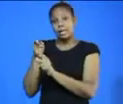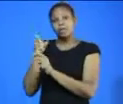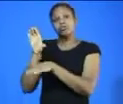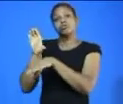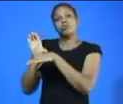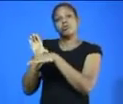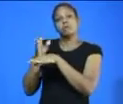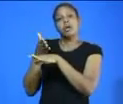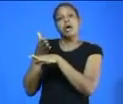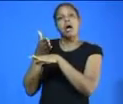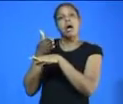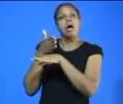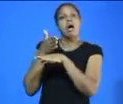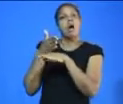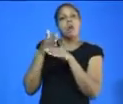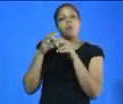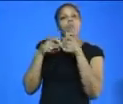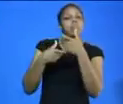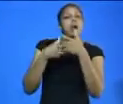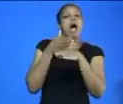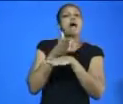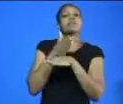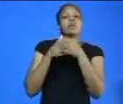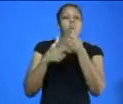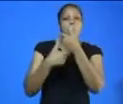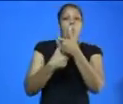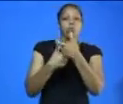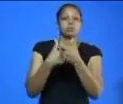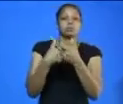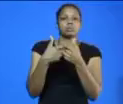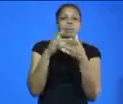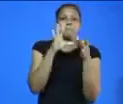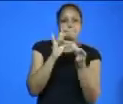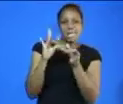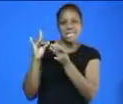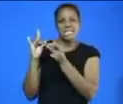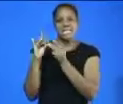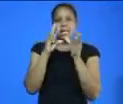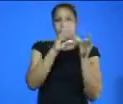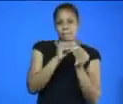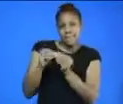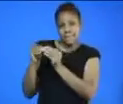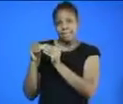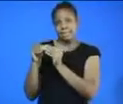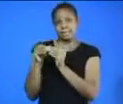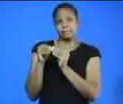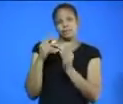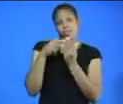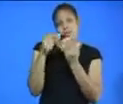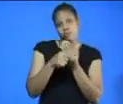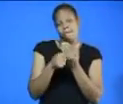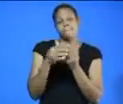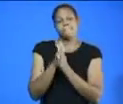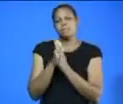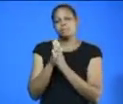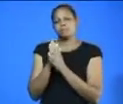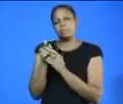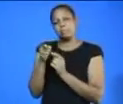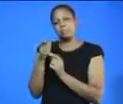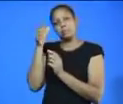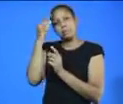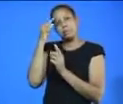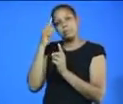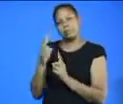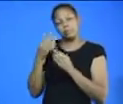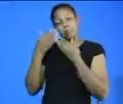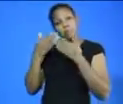the Footprints of Hope series, and now made up his mind to be baptized. I don't know the